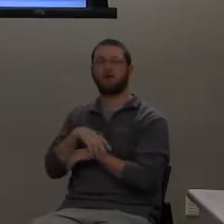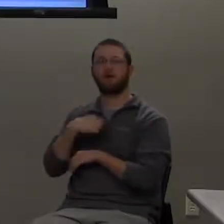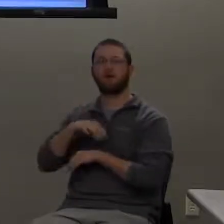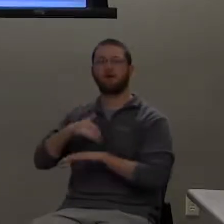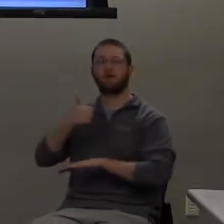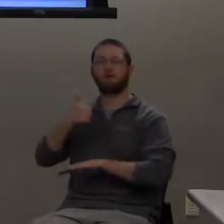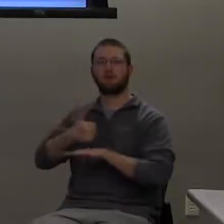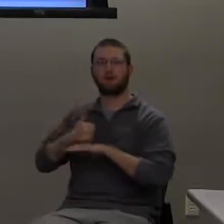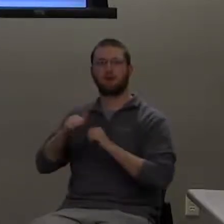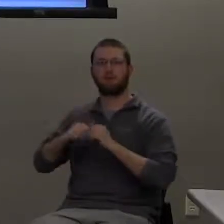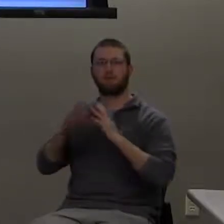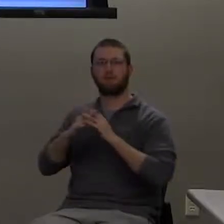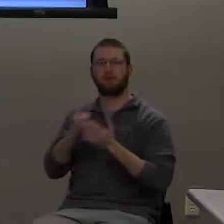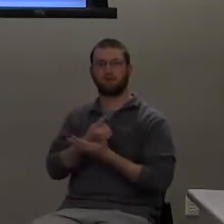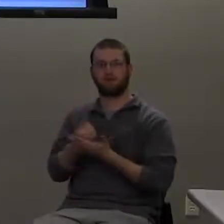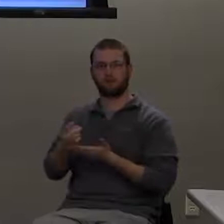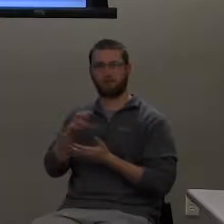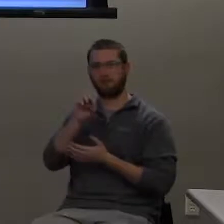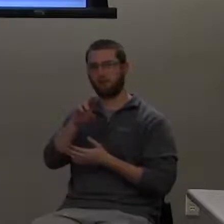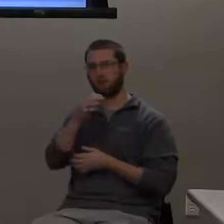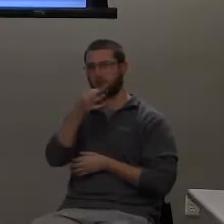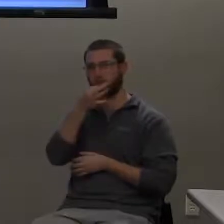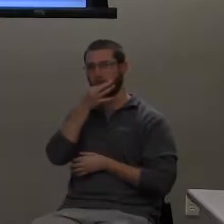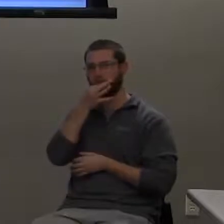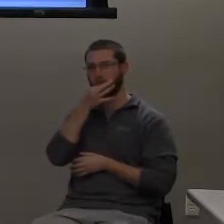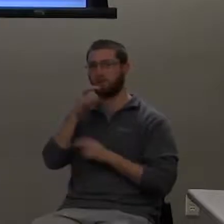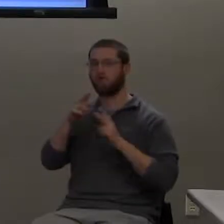hopefully this week or very, very soon,